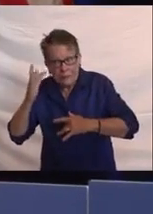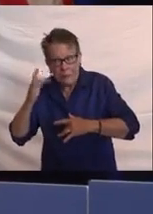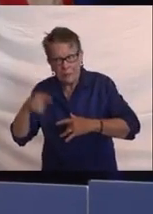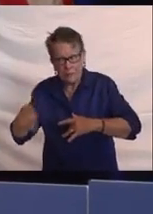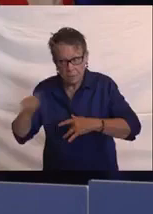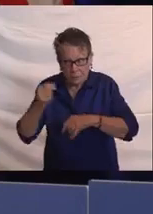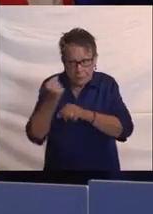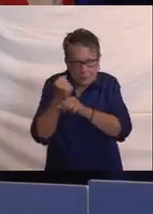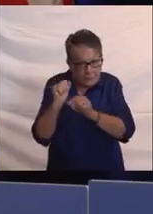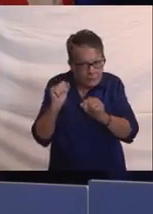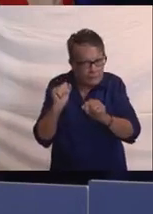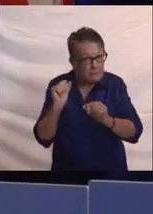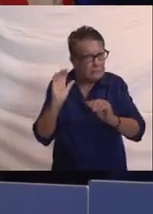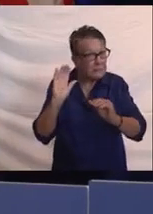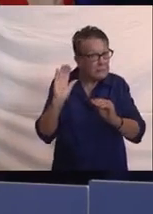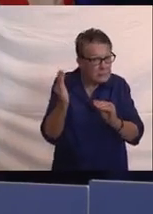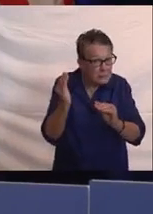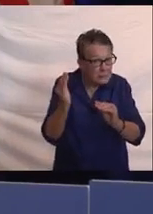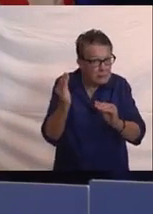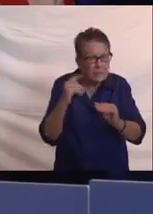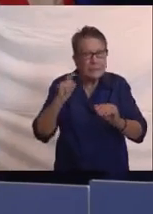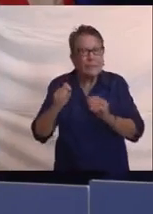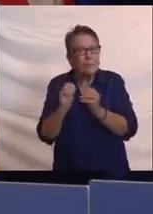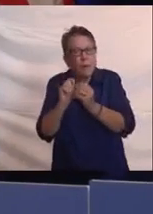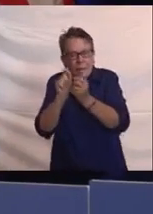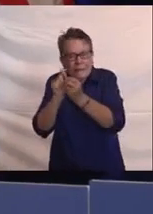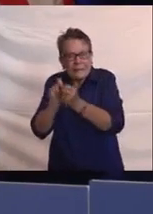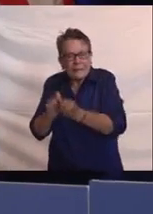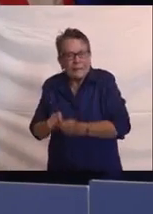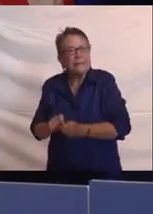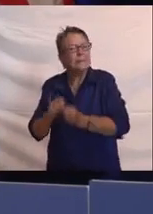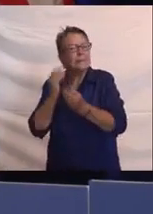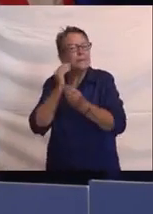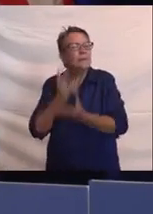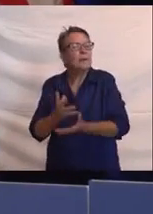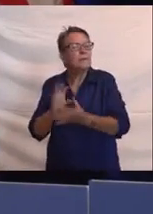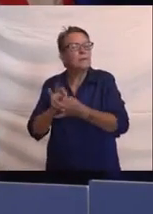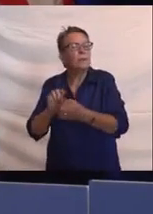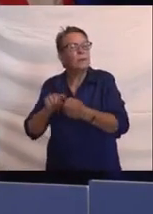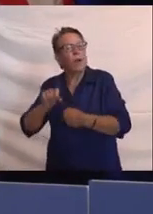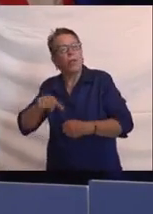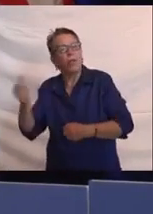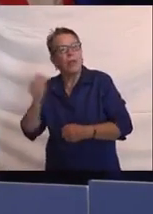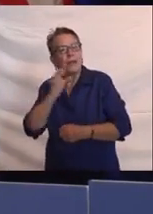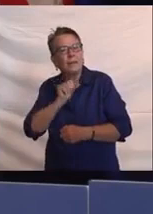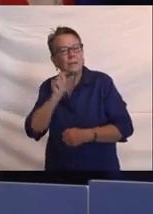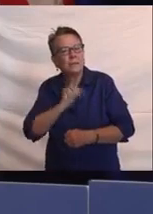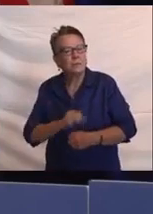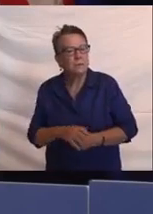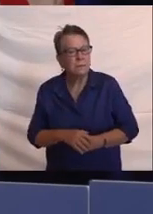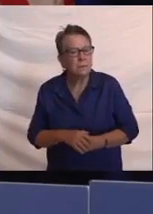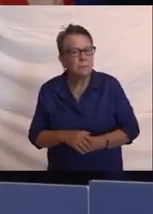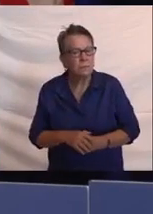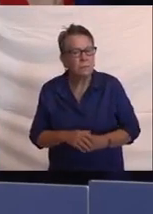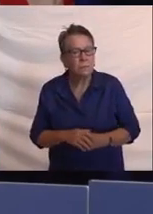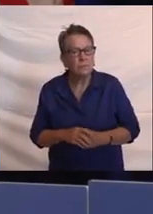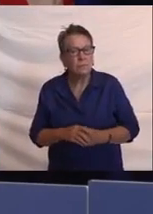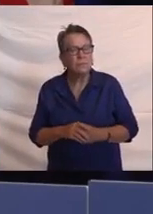been noticed. Myocarditis is an inflammation of the heart, and it could cause some significant